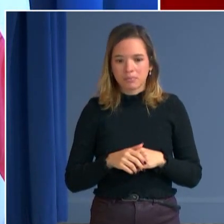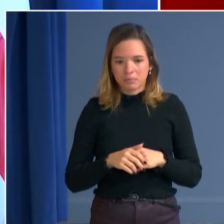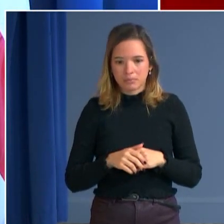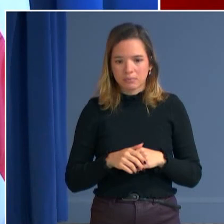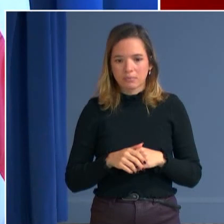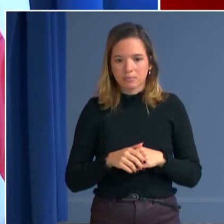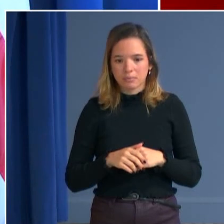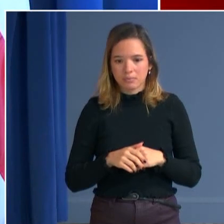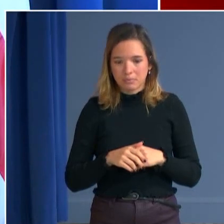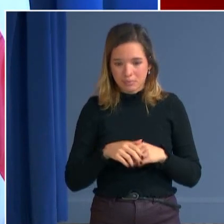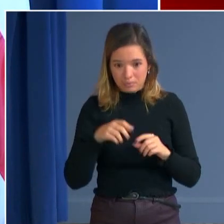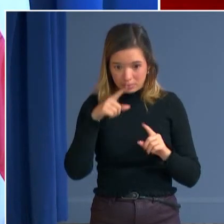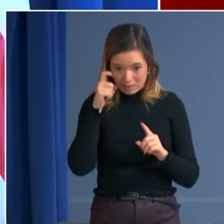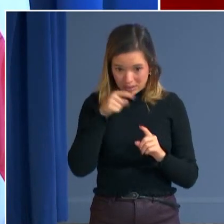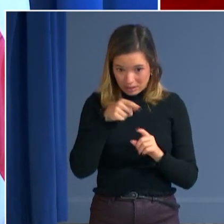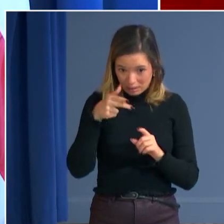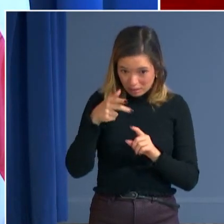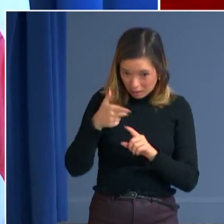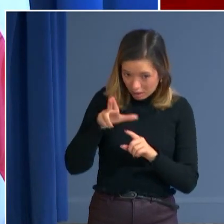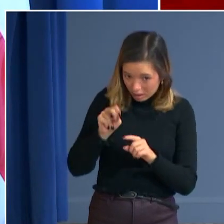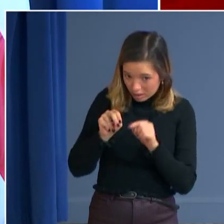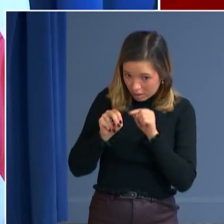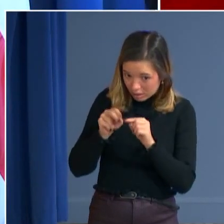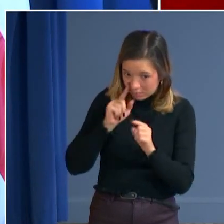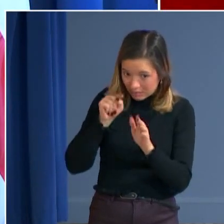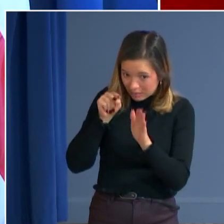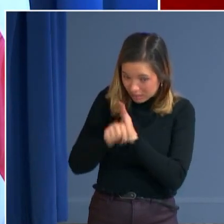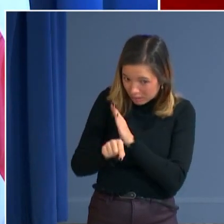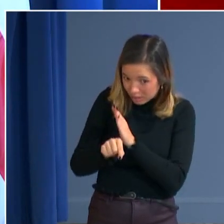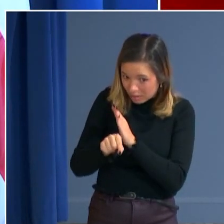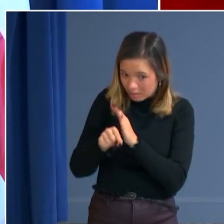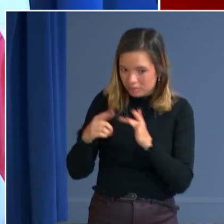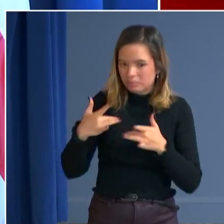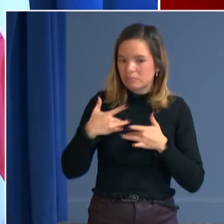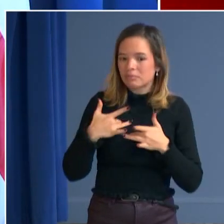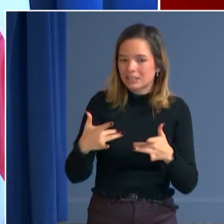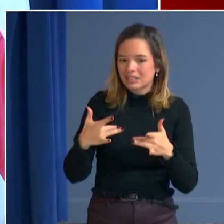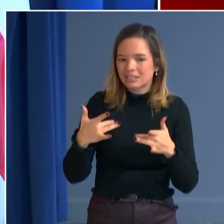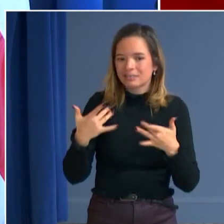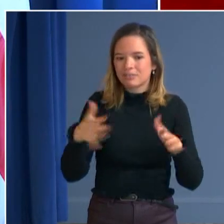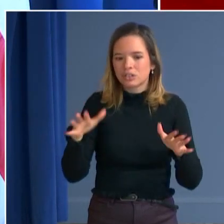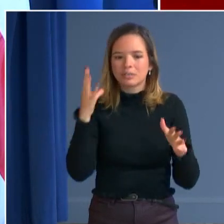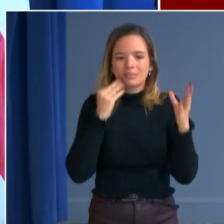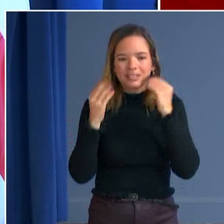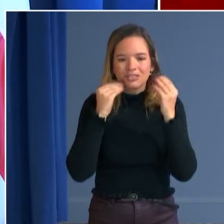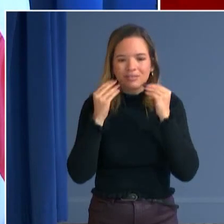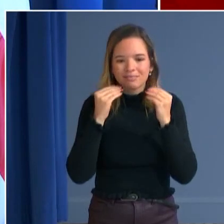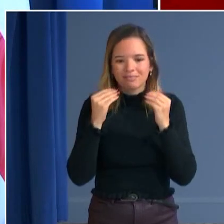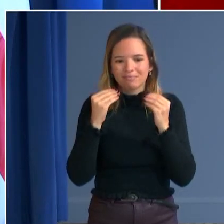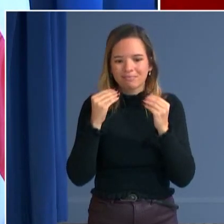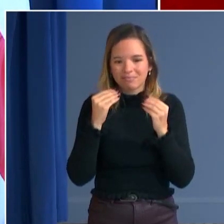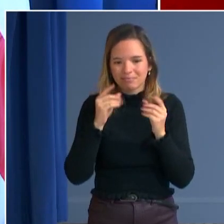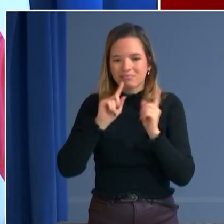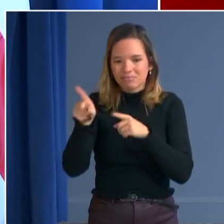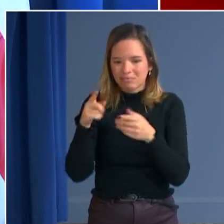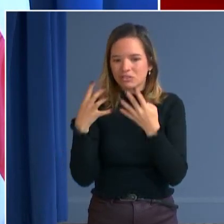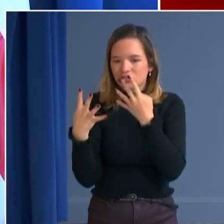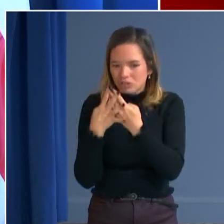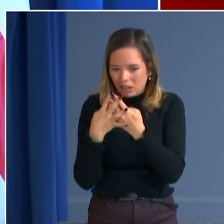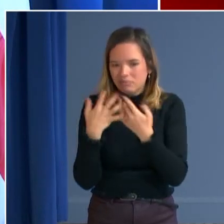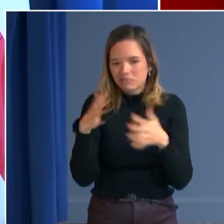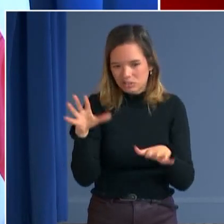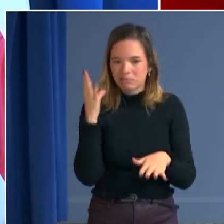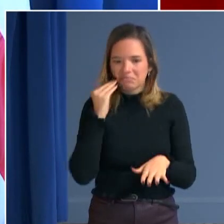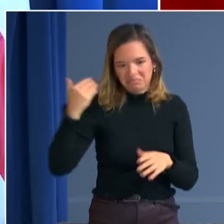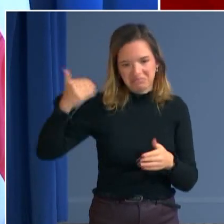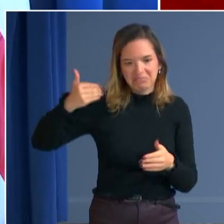So these individuals are no stranger to our criminal justice system, but I think we have to really look differently in that space. And you've heard me